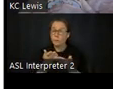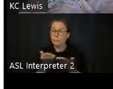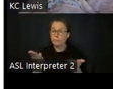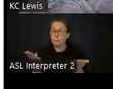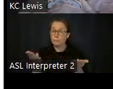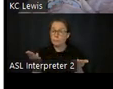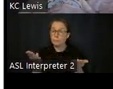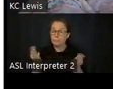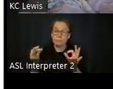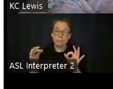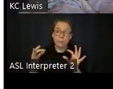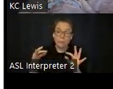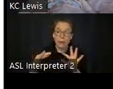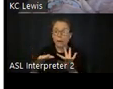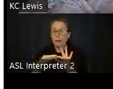feedback, comments?